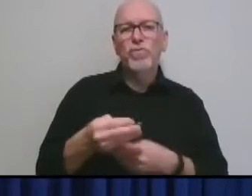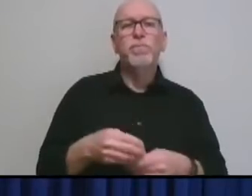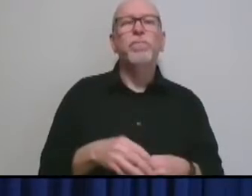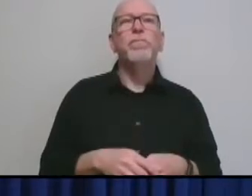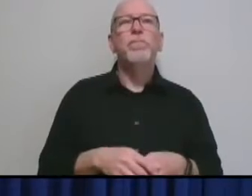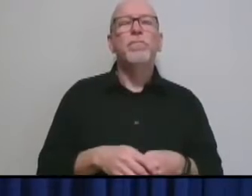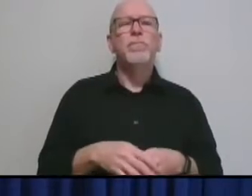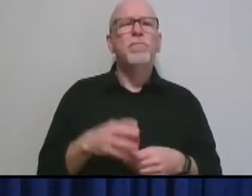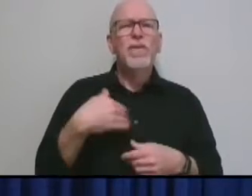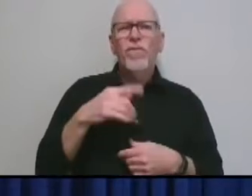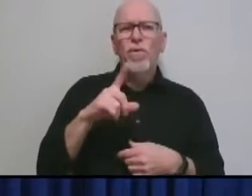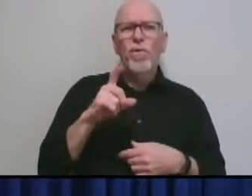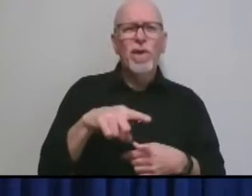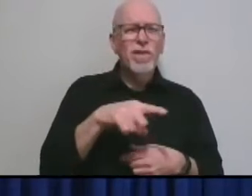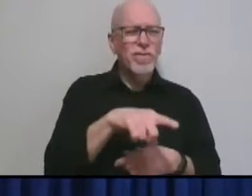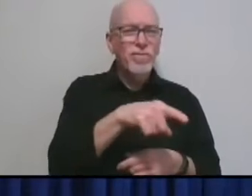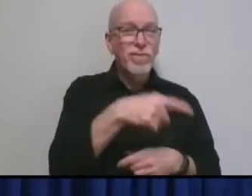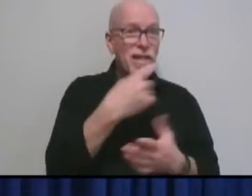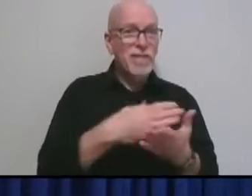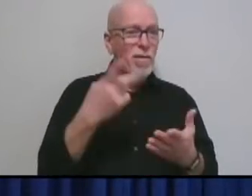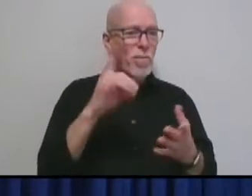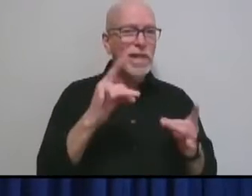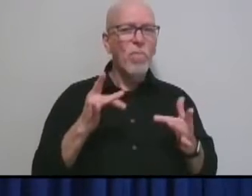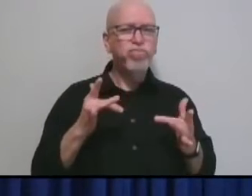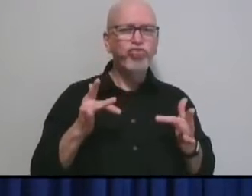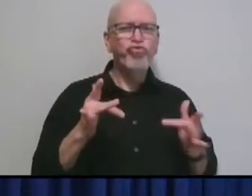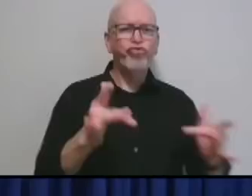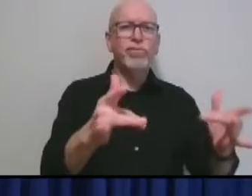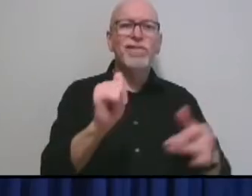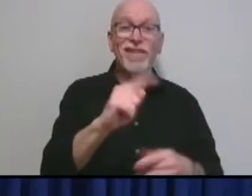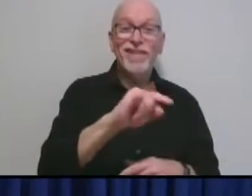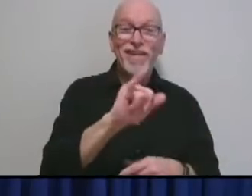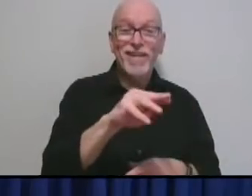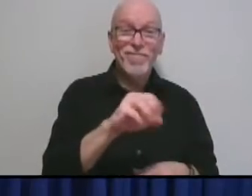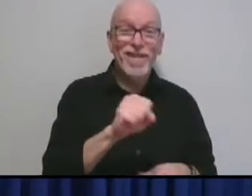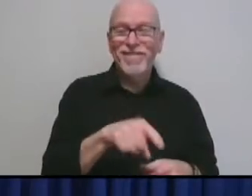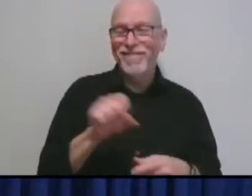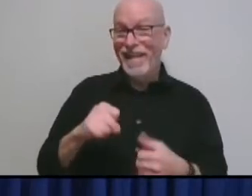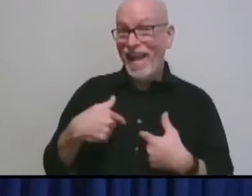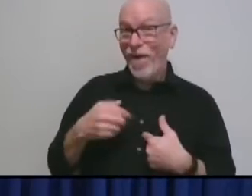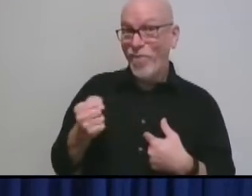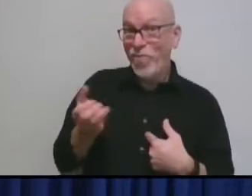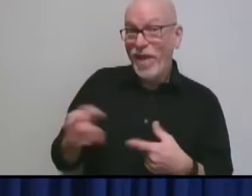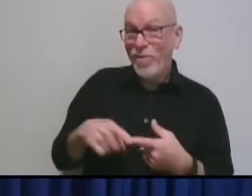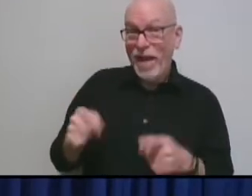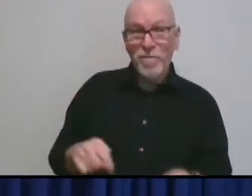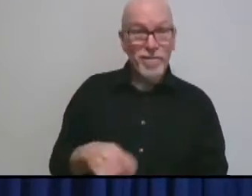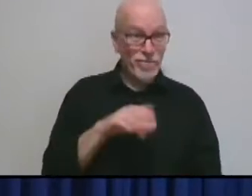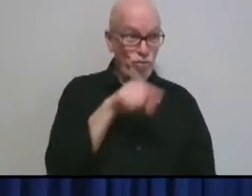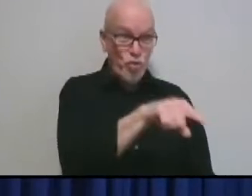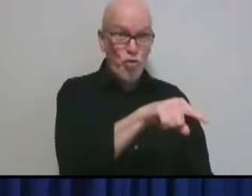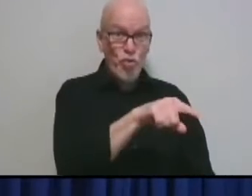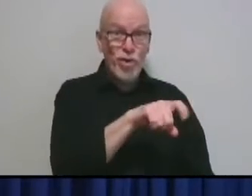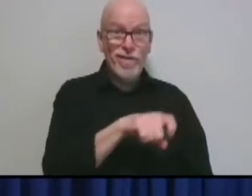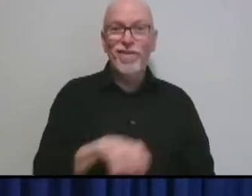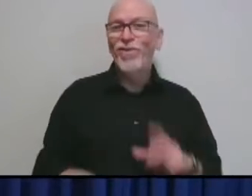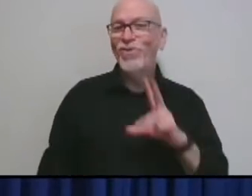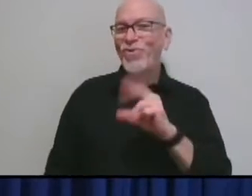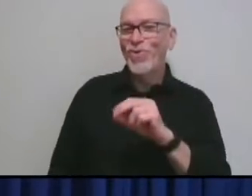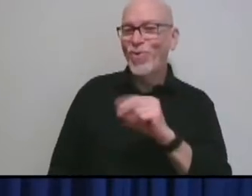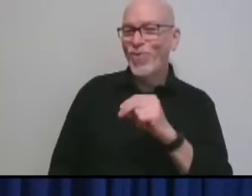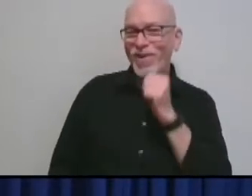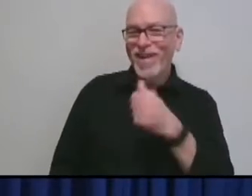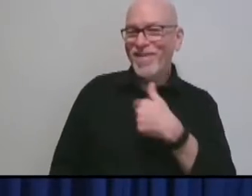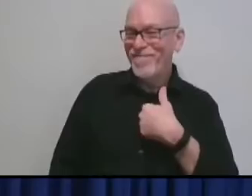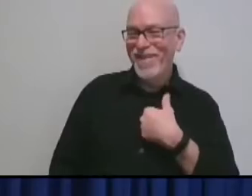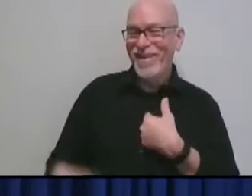You mentioned someone peeled out at the Indianapolis Motor Speedway. Yeah, I was actually there when it happened. Was it you? No. Okay. I was standing. Because